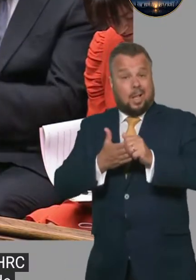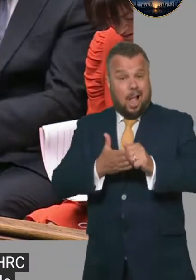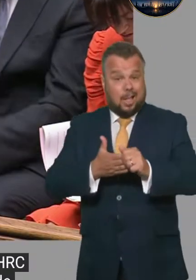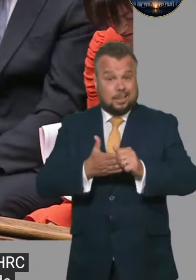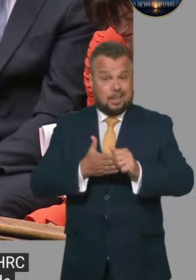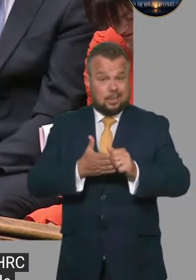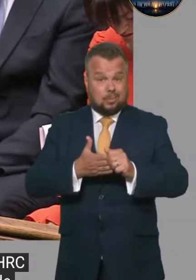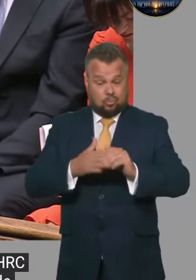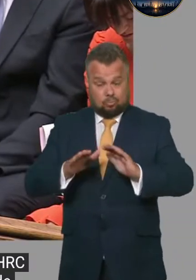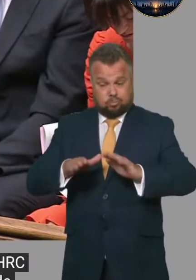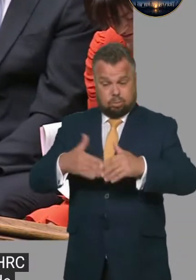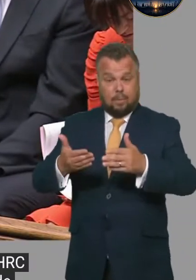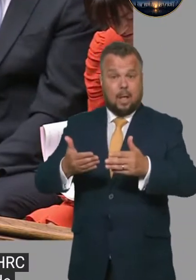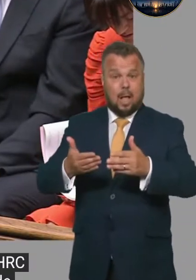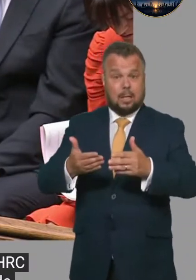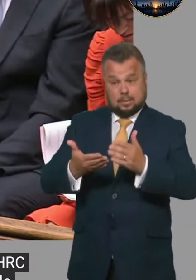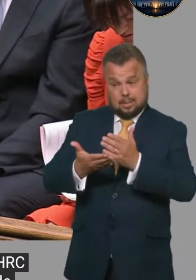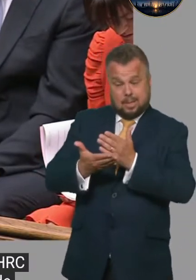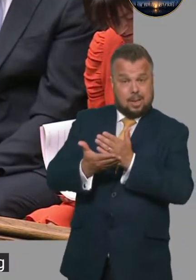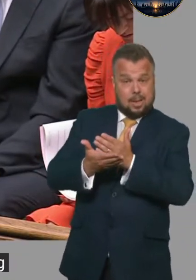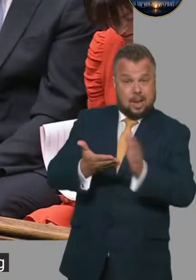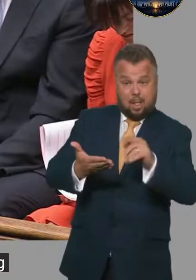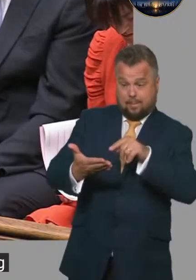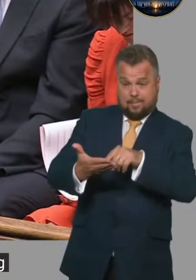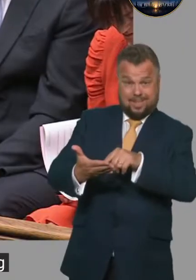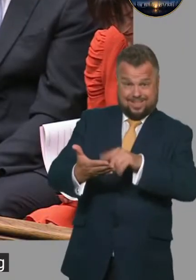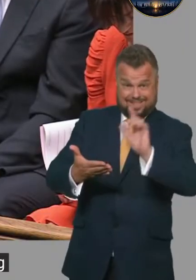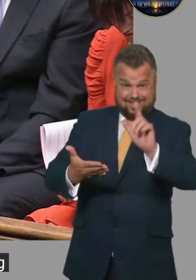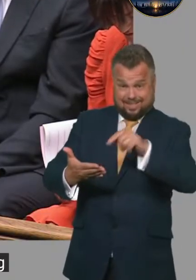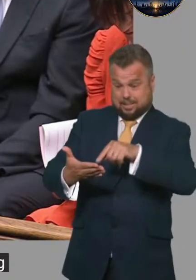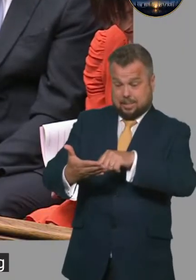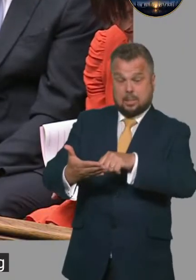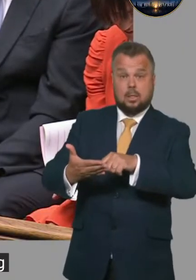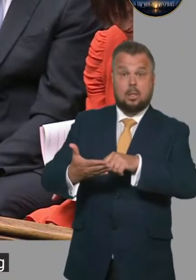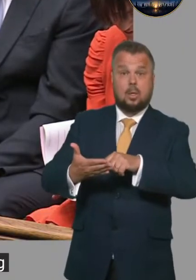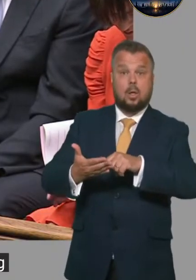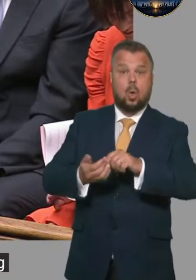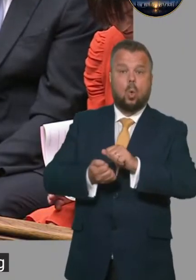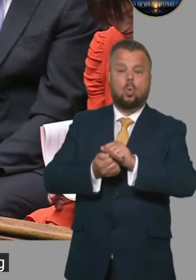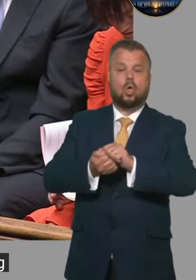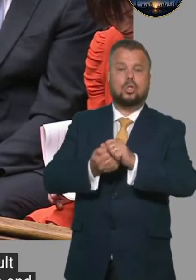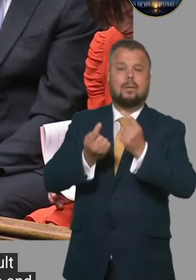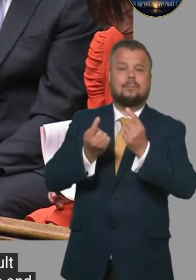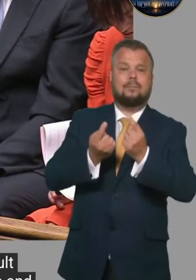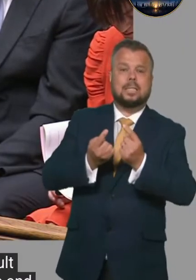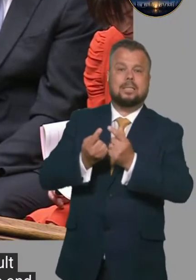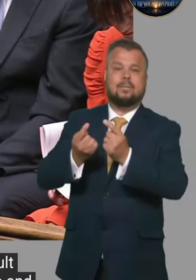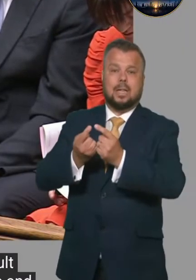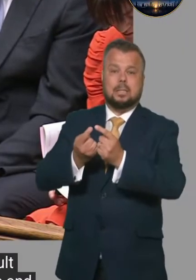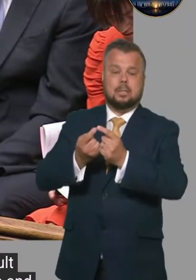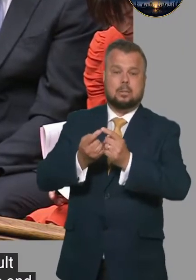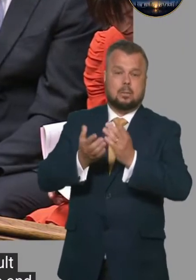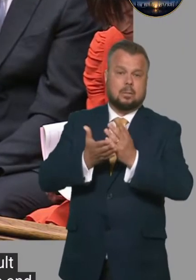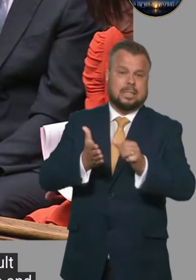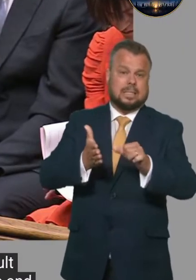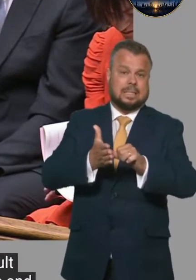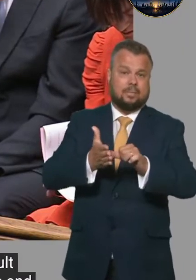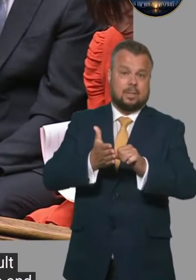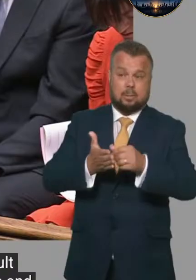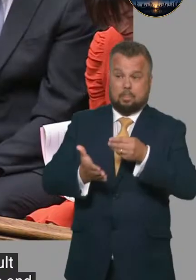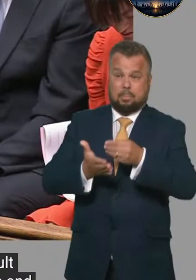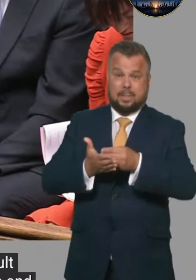guides risk potentially being sued for being inclusive. Small, vulnerable minorities do need our protection. How